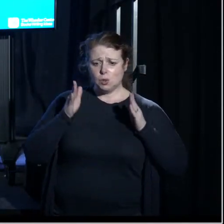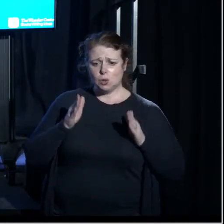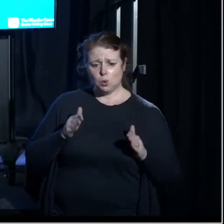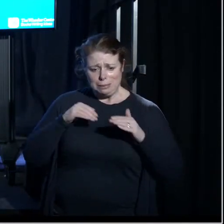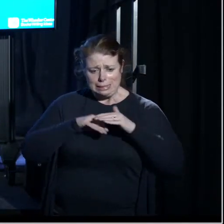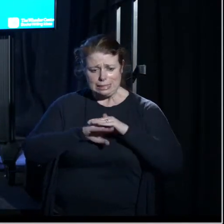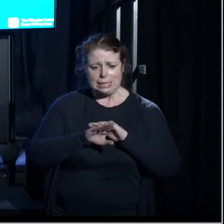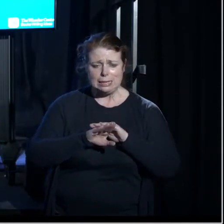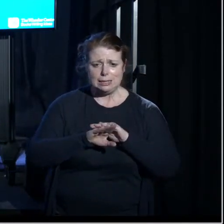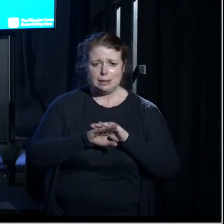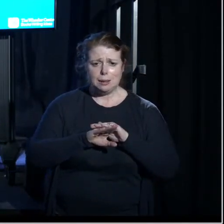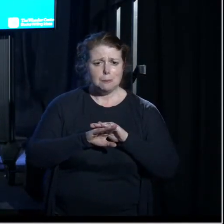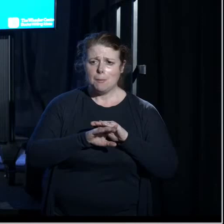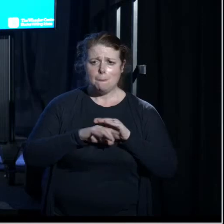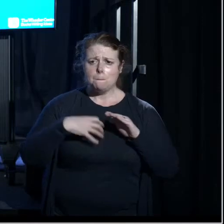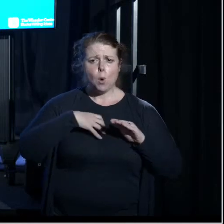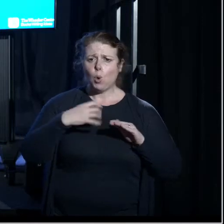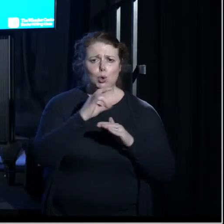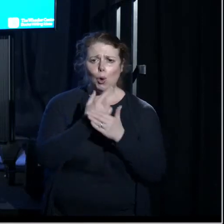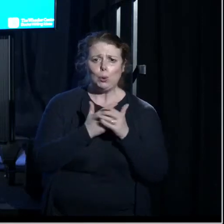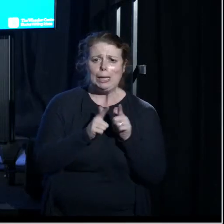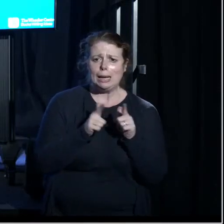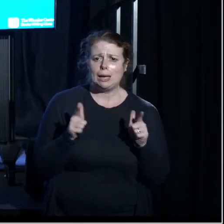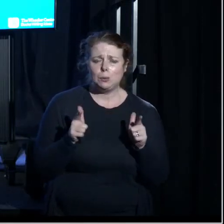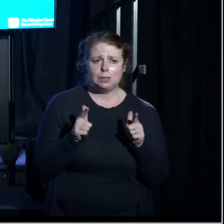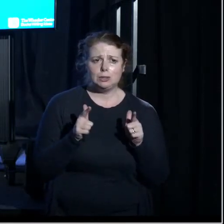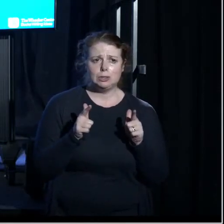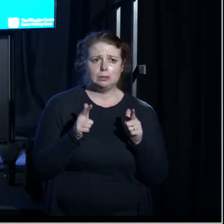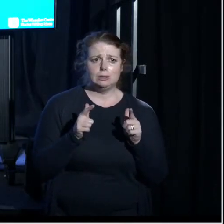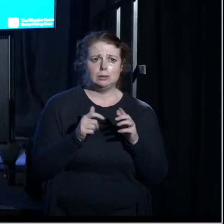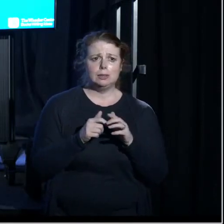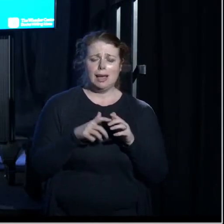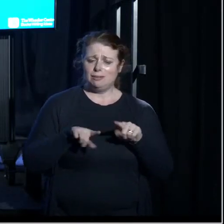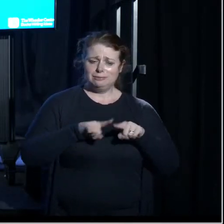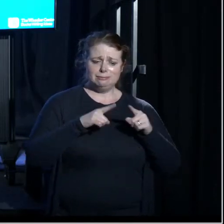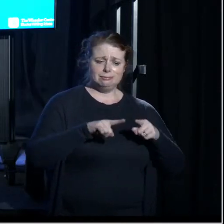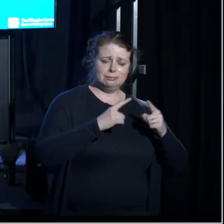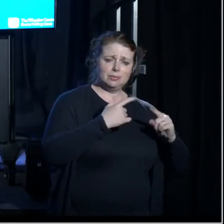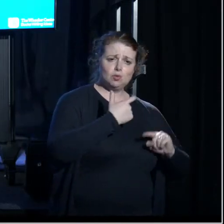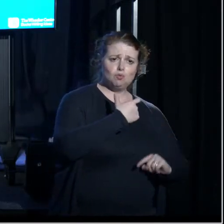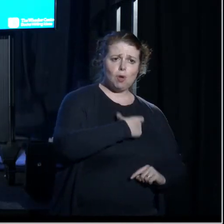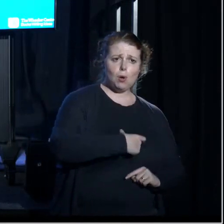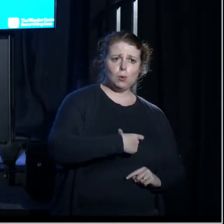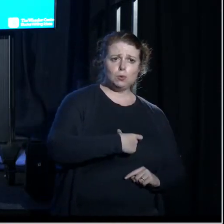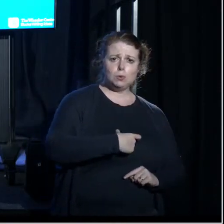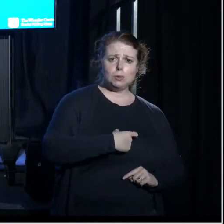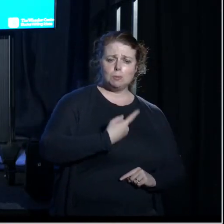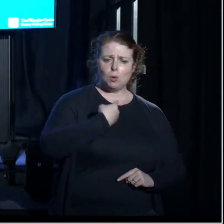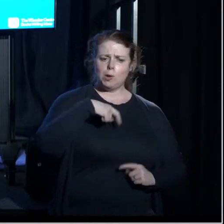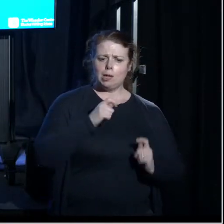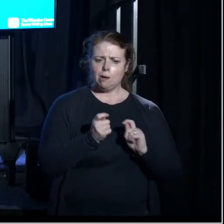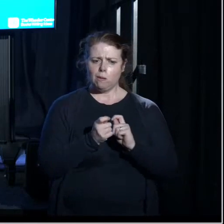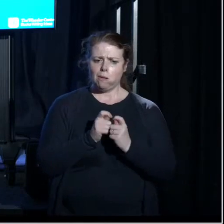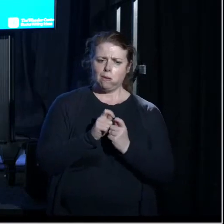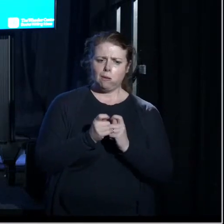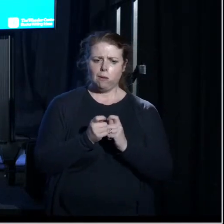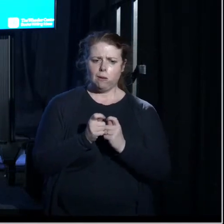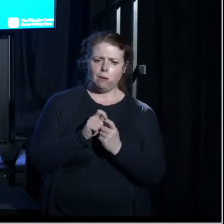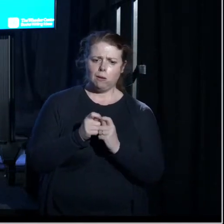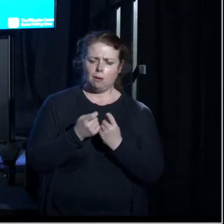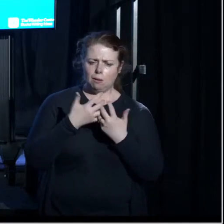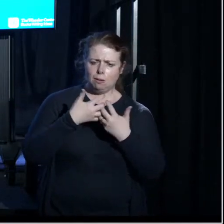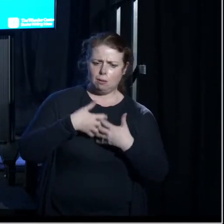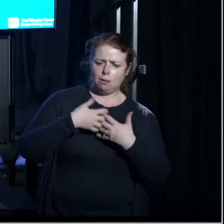determines. There are predetermined roles and other leaded strings, but they are things that we are reworking. So